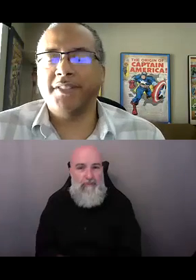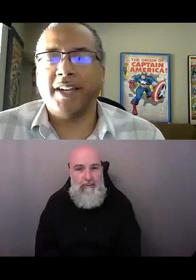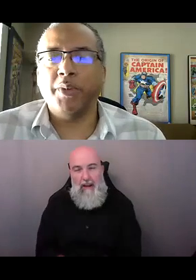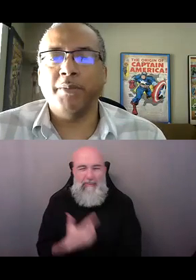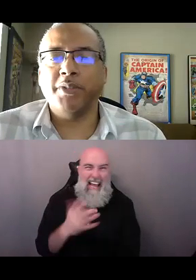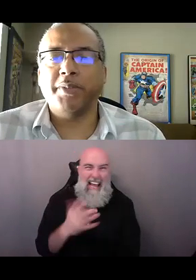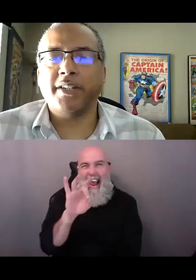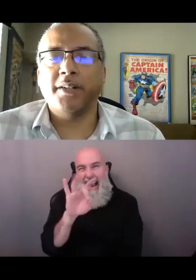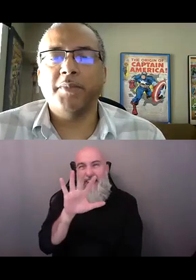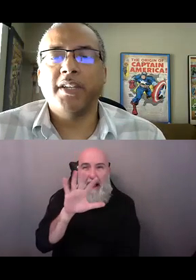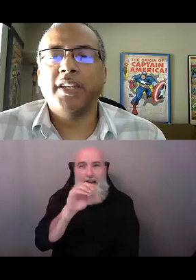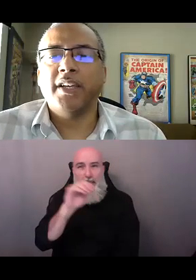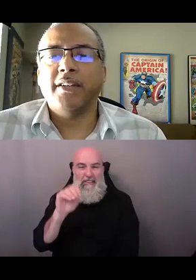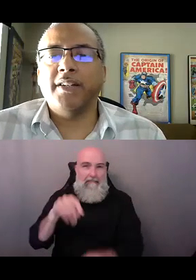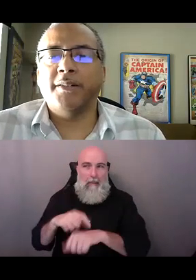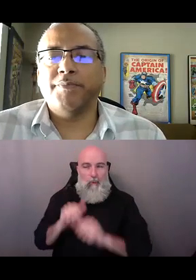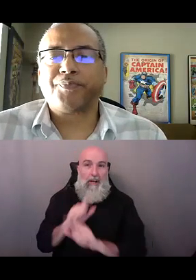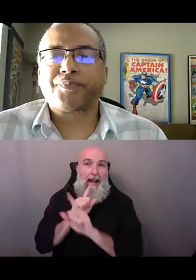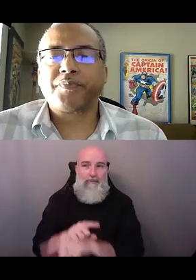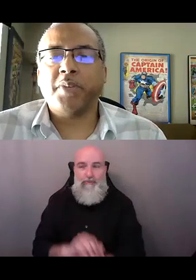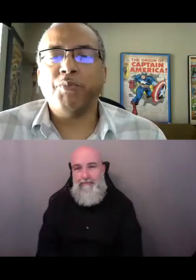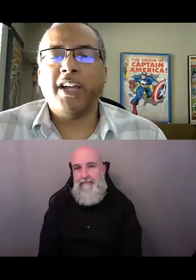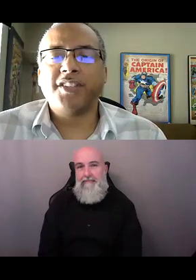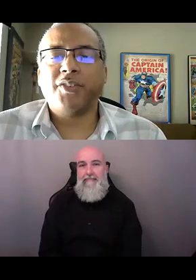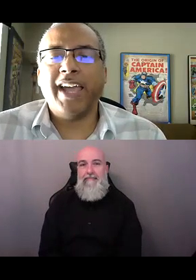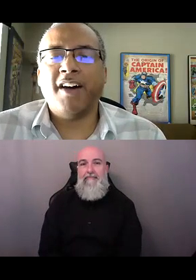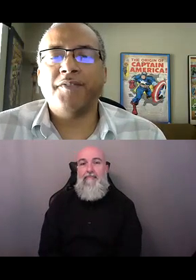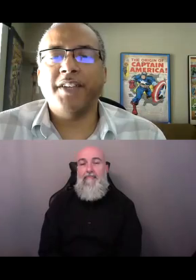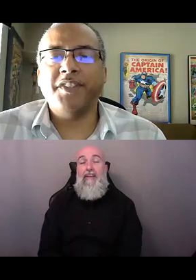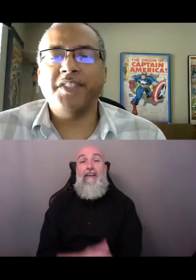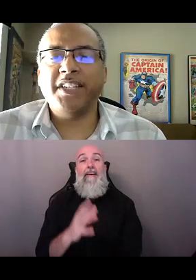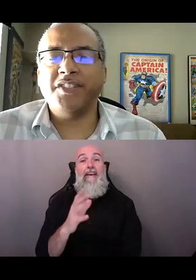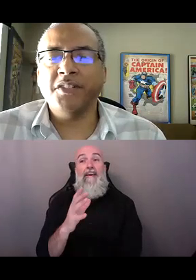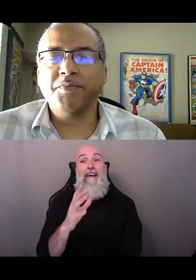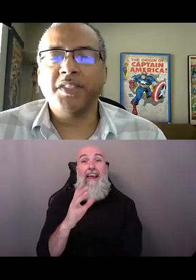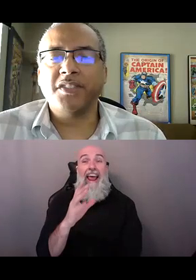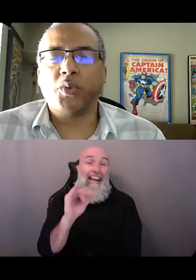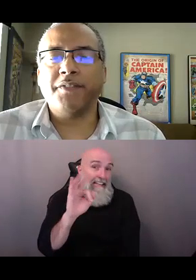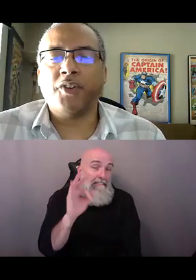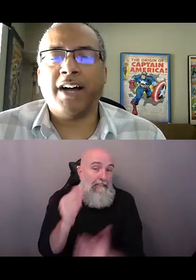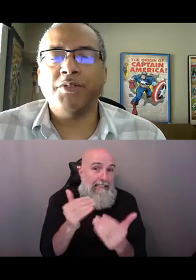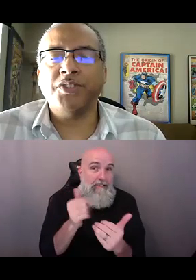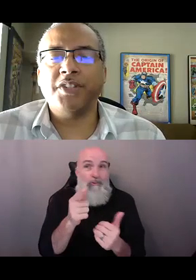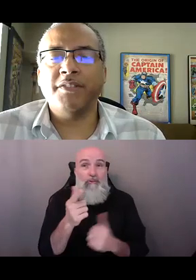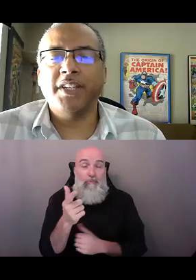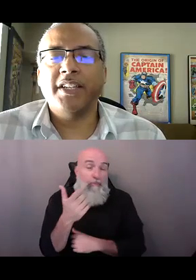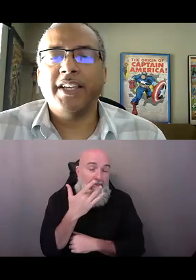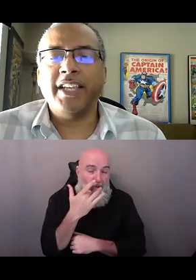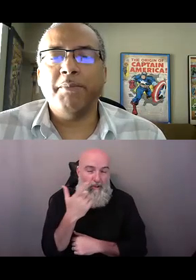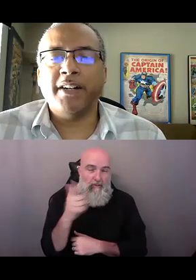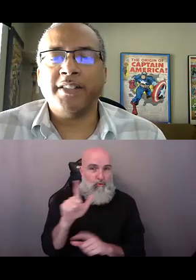85% of the time we're able to pick up. But we also have, if it's easier, this is 24 hours, you